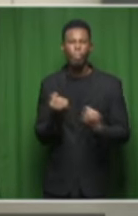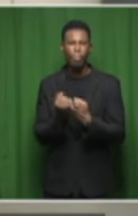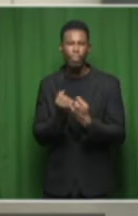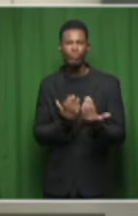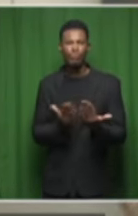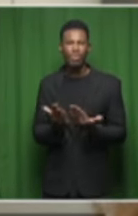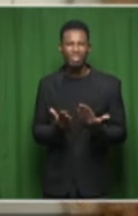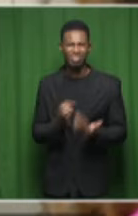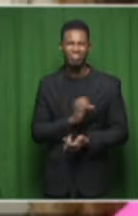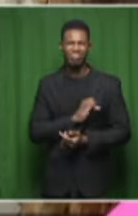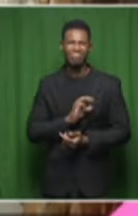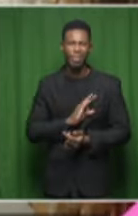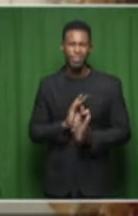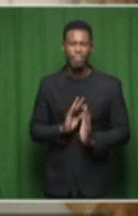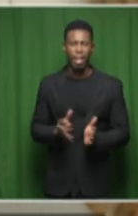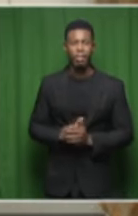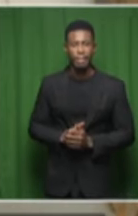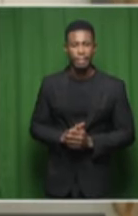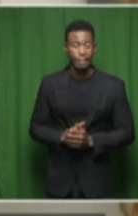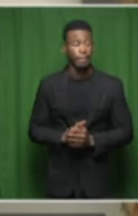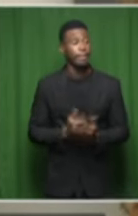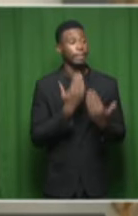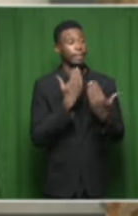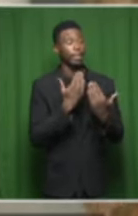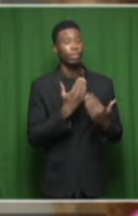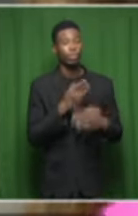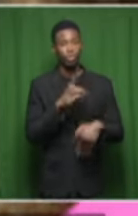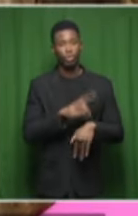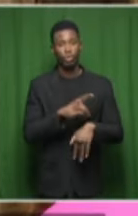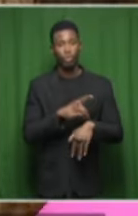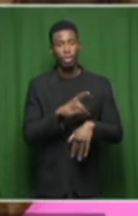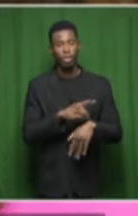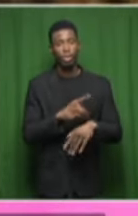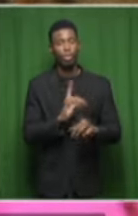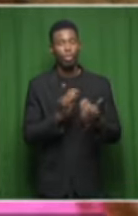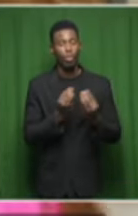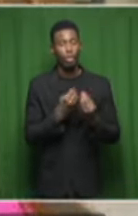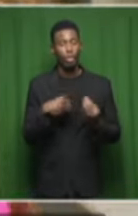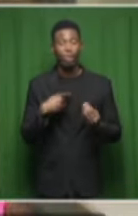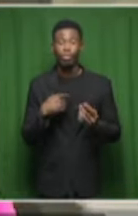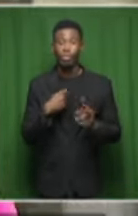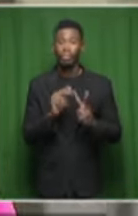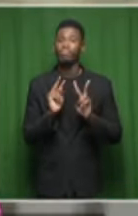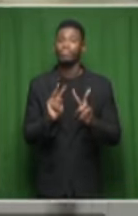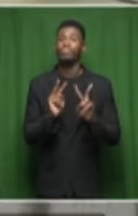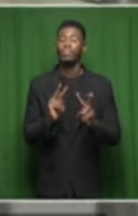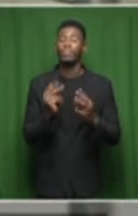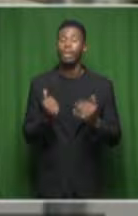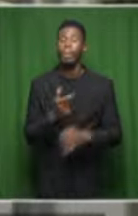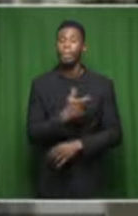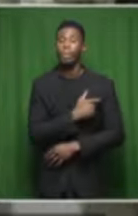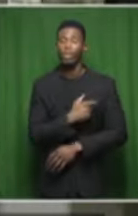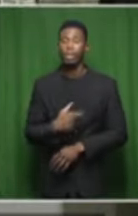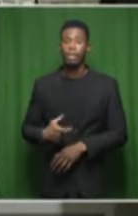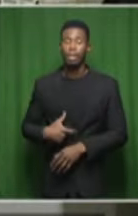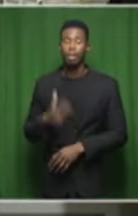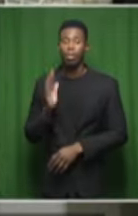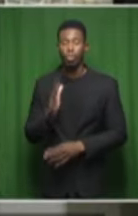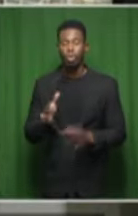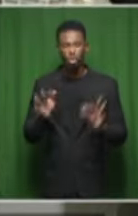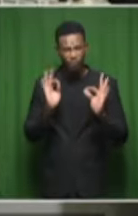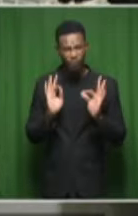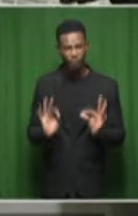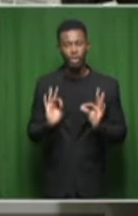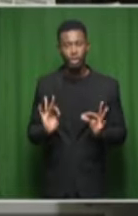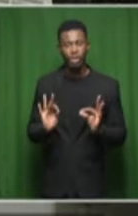MEC. Well, Dr. Jamim Tetwa, thank you so much for talking to us. And we look forward to the president officiating and